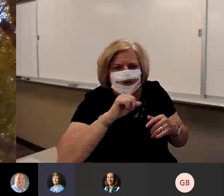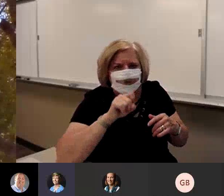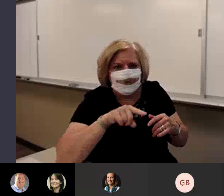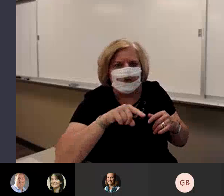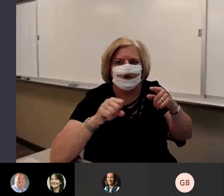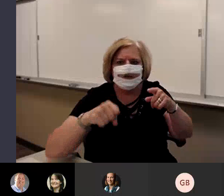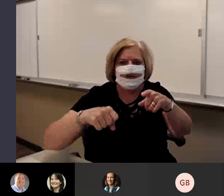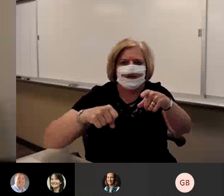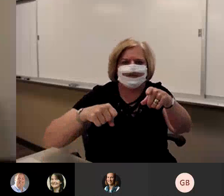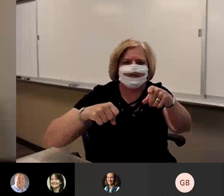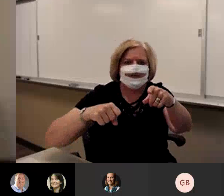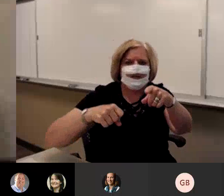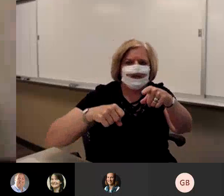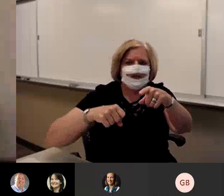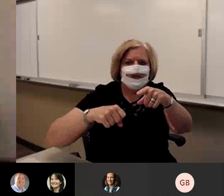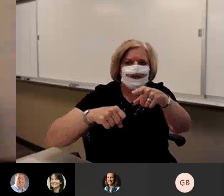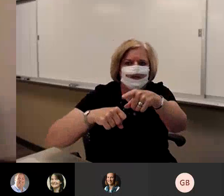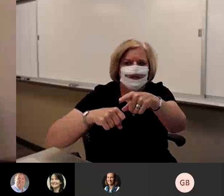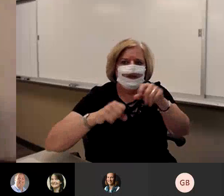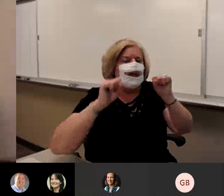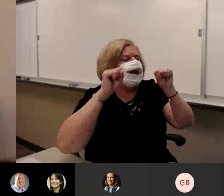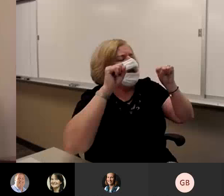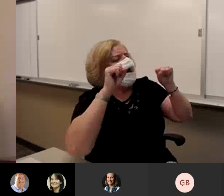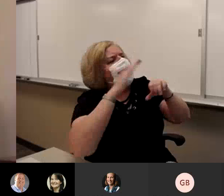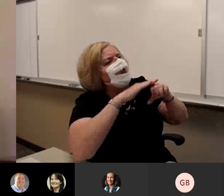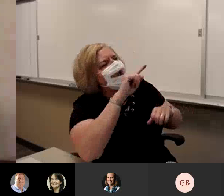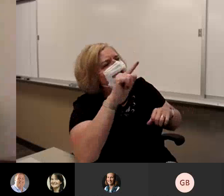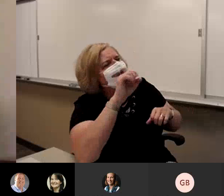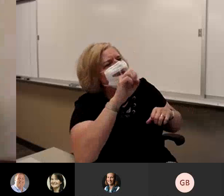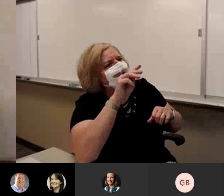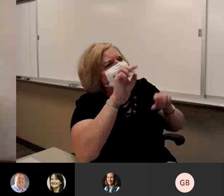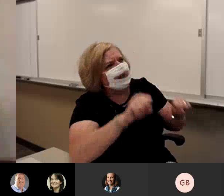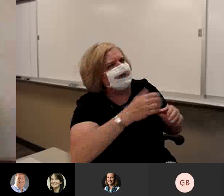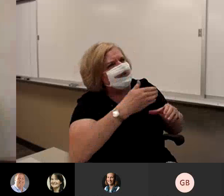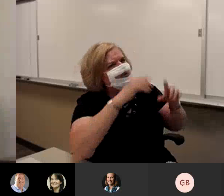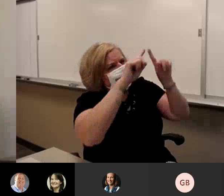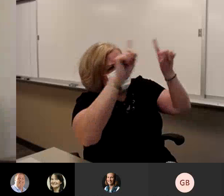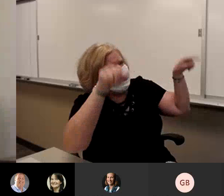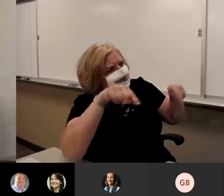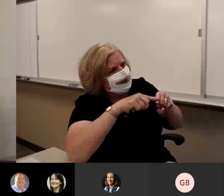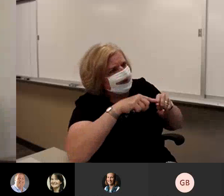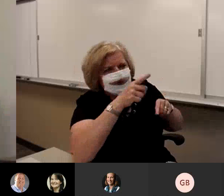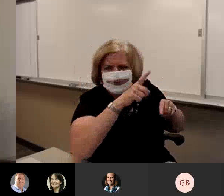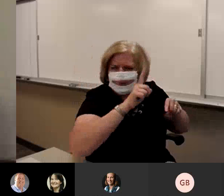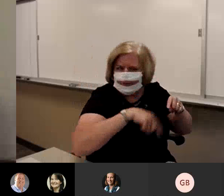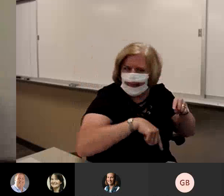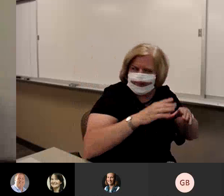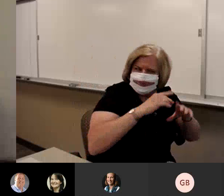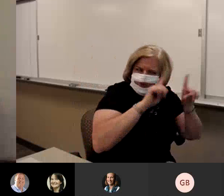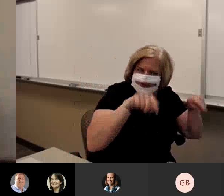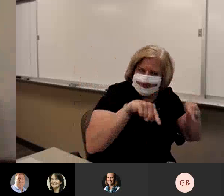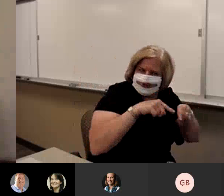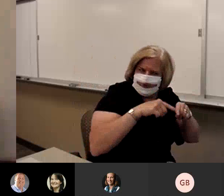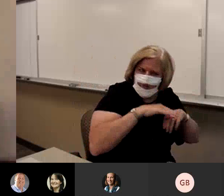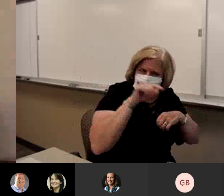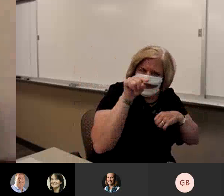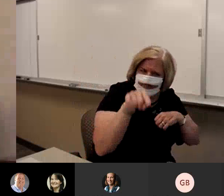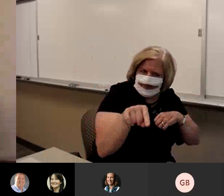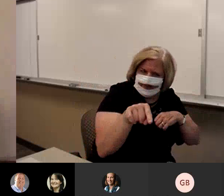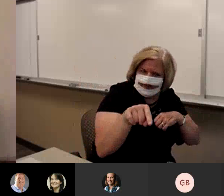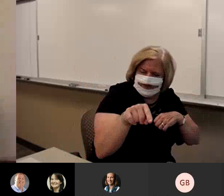wanted, so can you, in Zoom, you can share your screen. So can you not do that? Because I know you're saying you were using